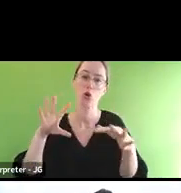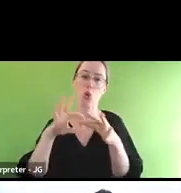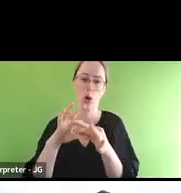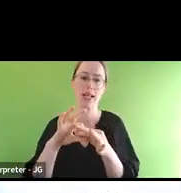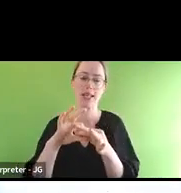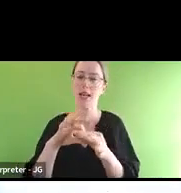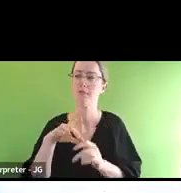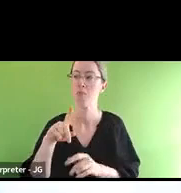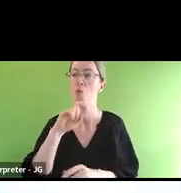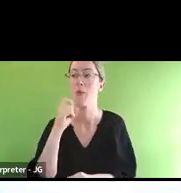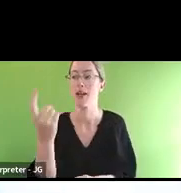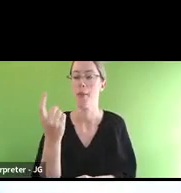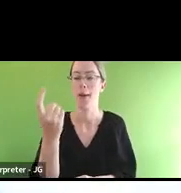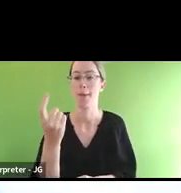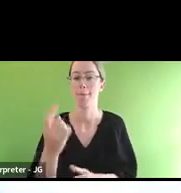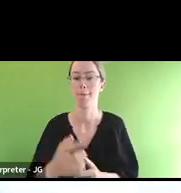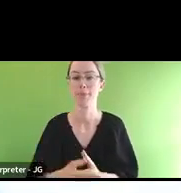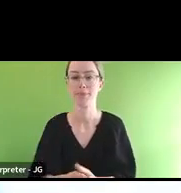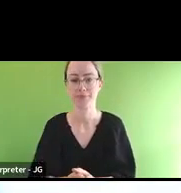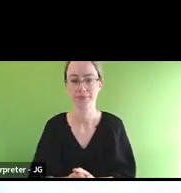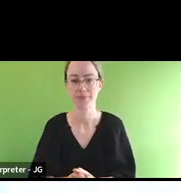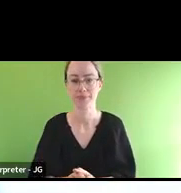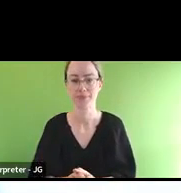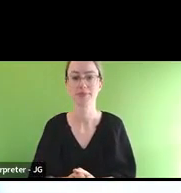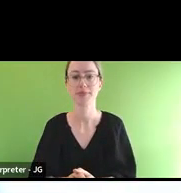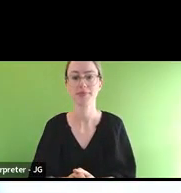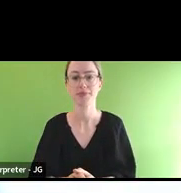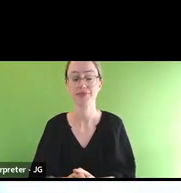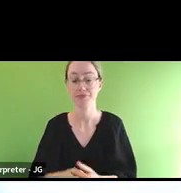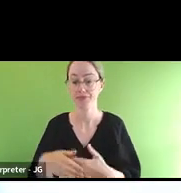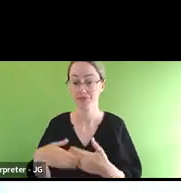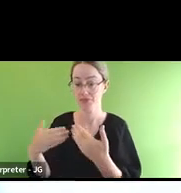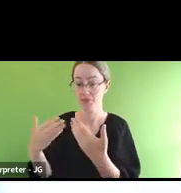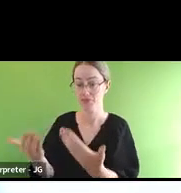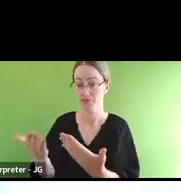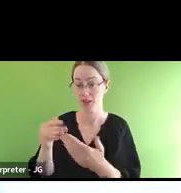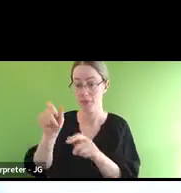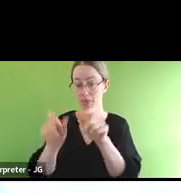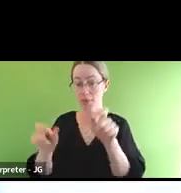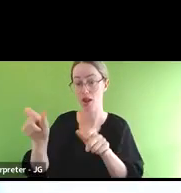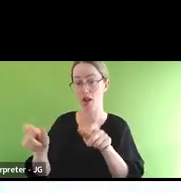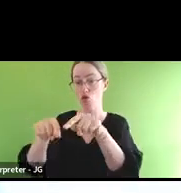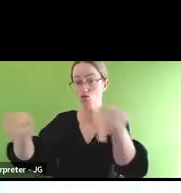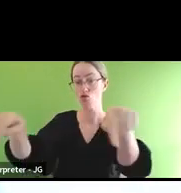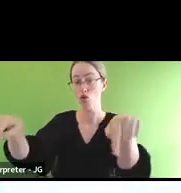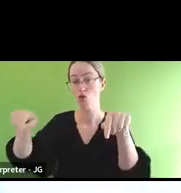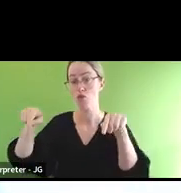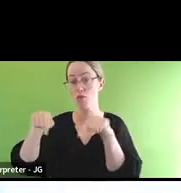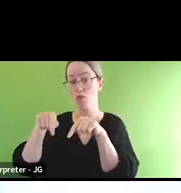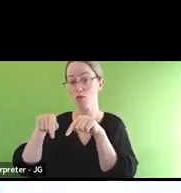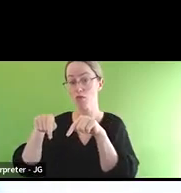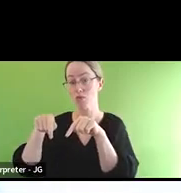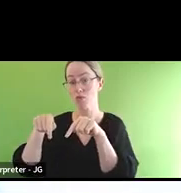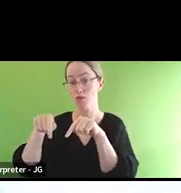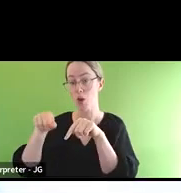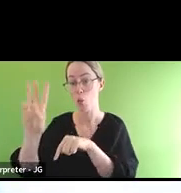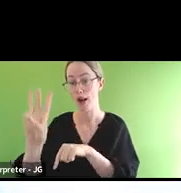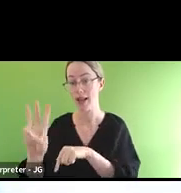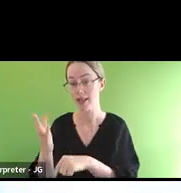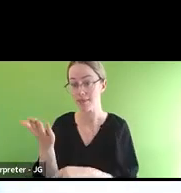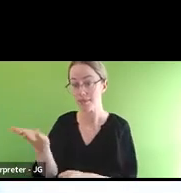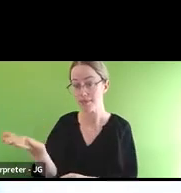session, but she will be here shortly. So if we could now move to those who are in the room in person in